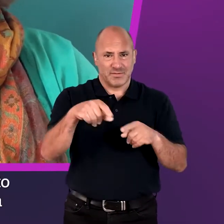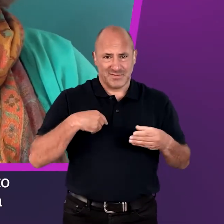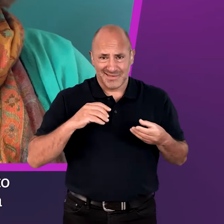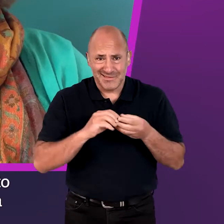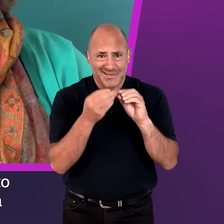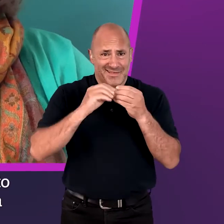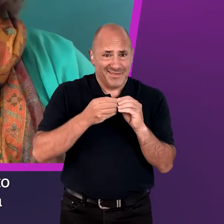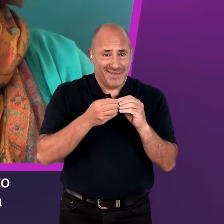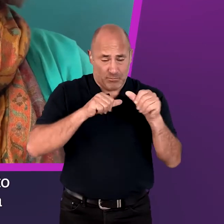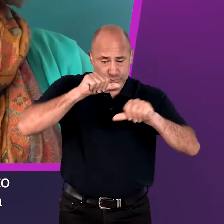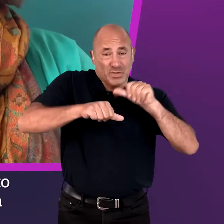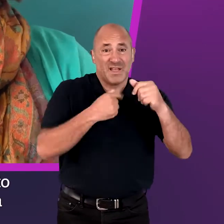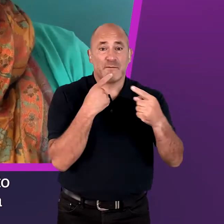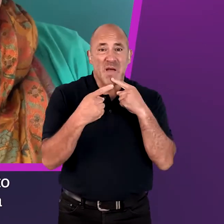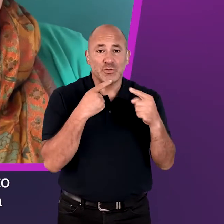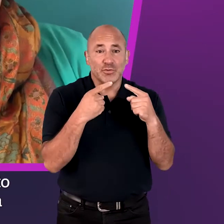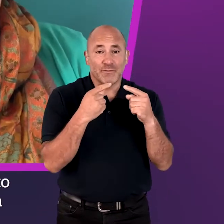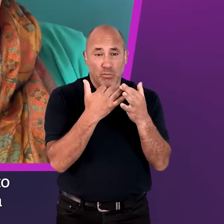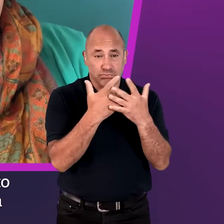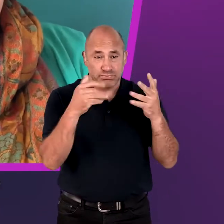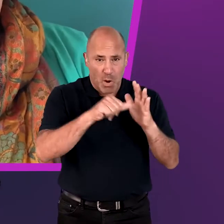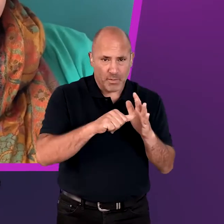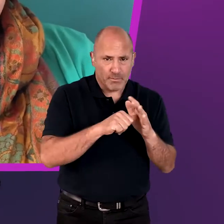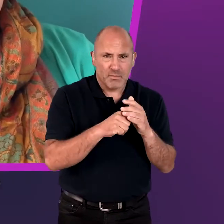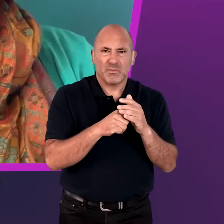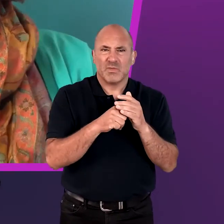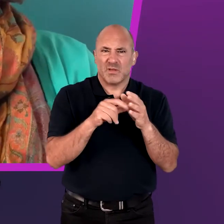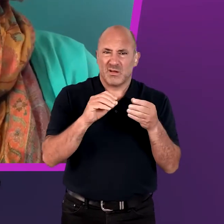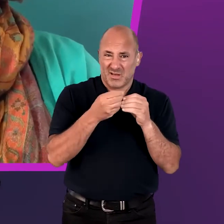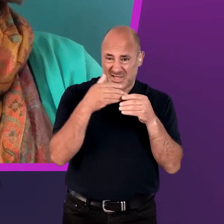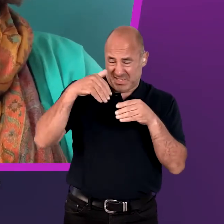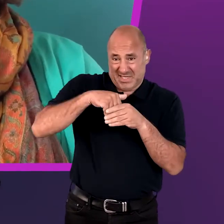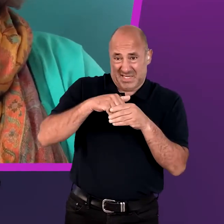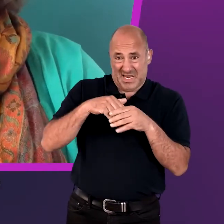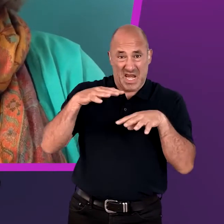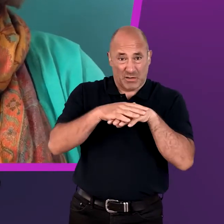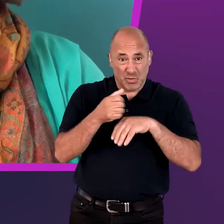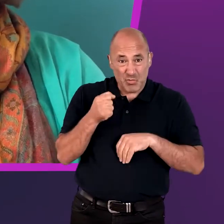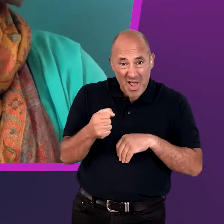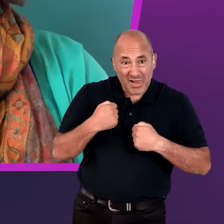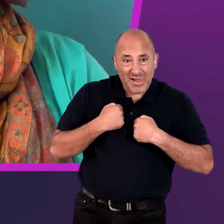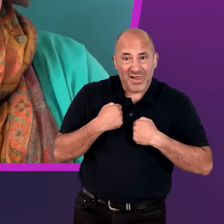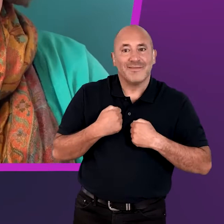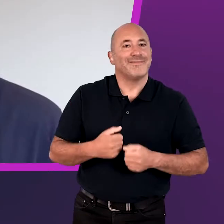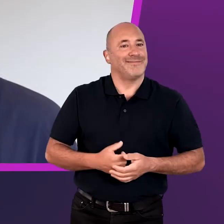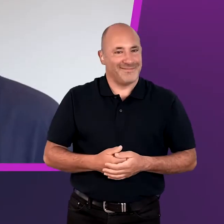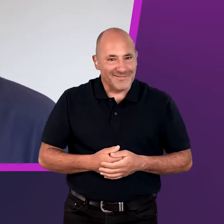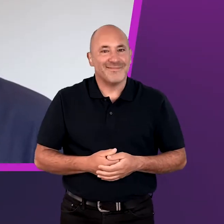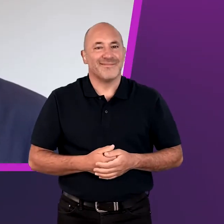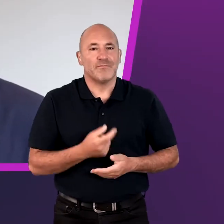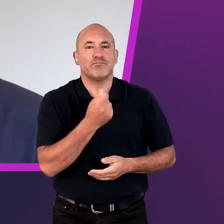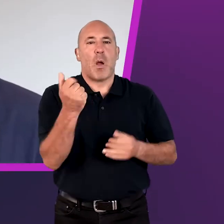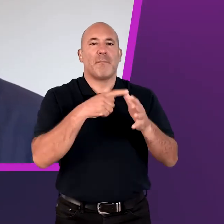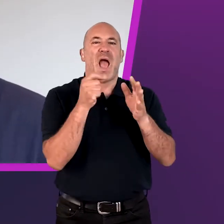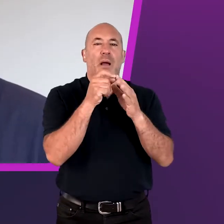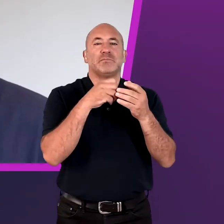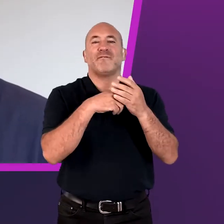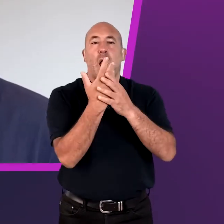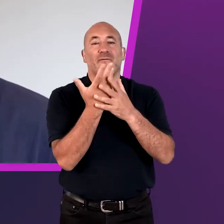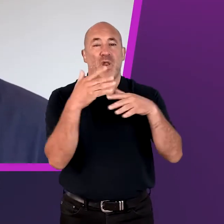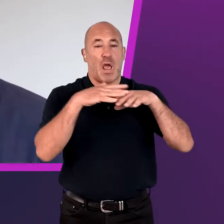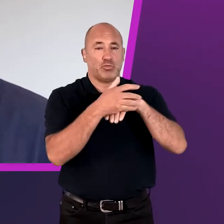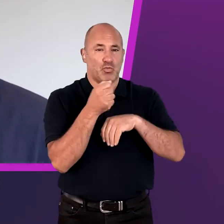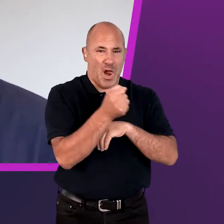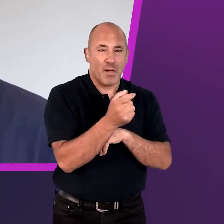being developed to help process information for a lot of these problems. Are the apps being developed within Network Rail? Yes, some apps are developed in Network